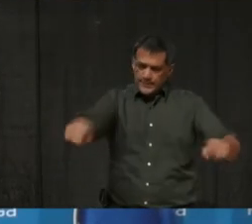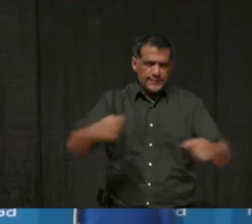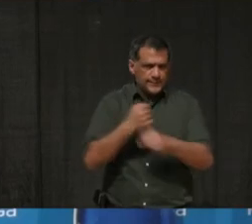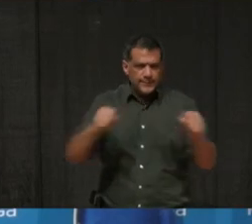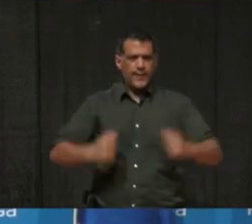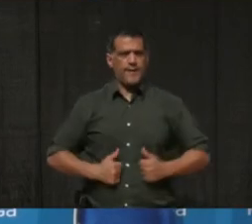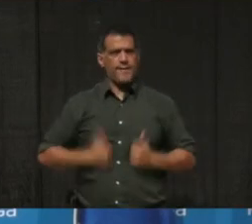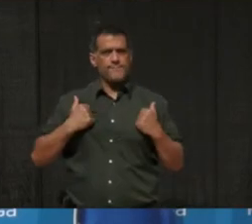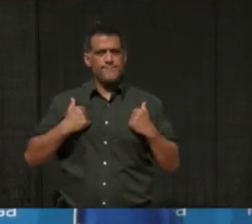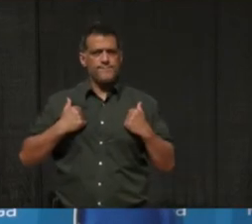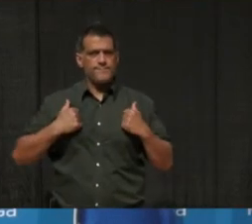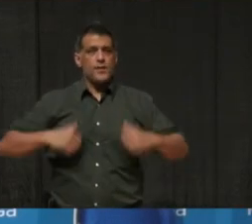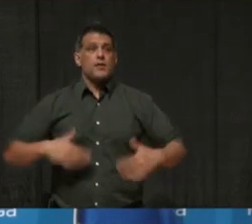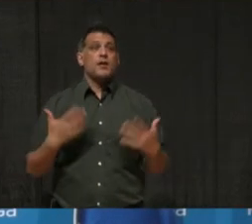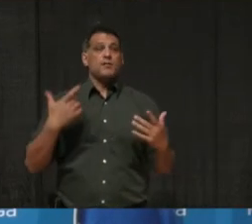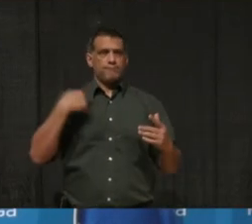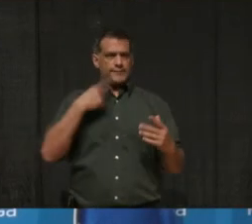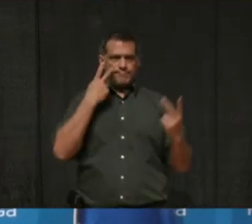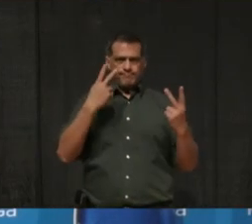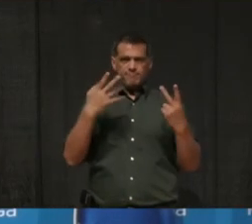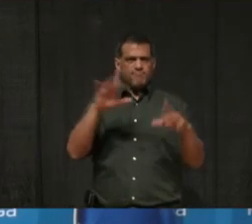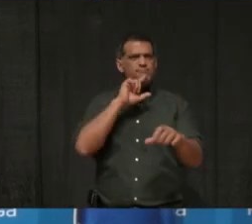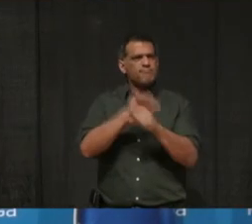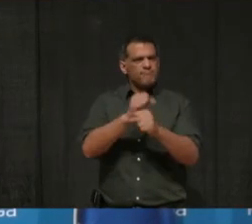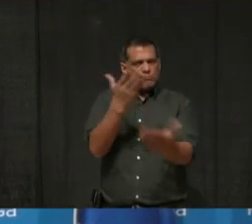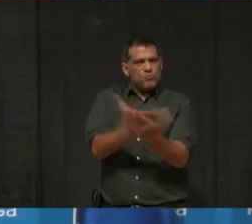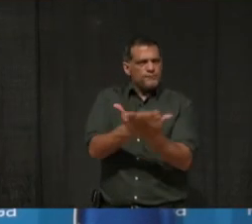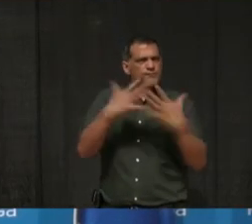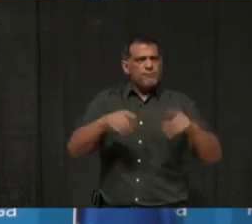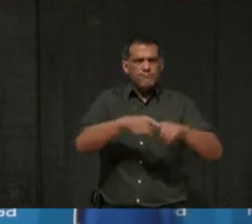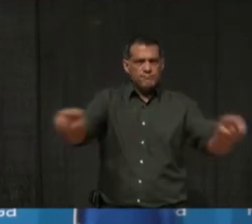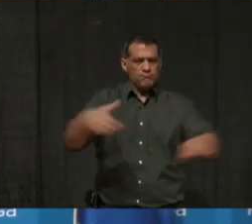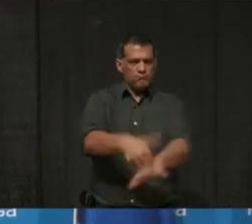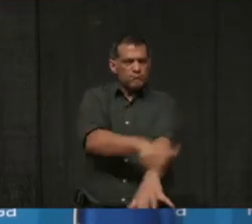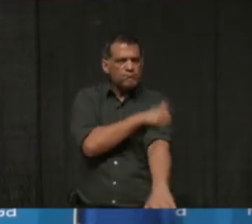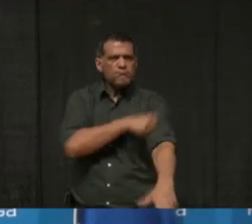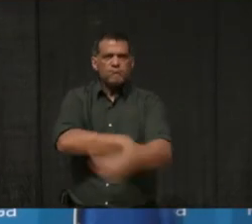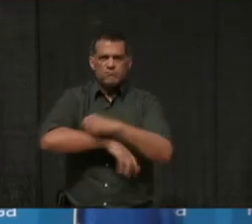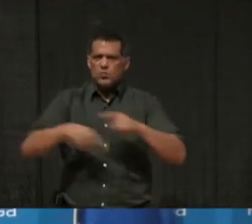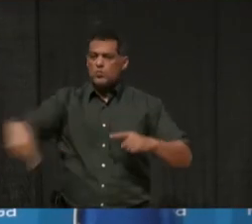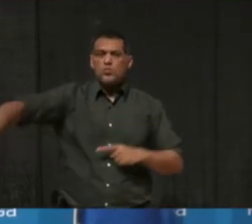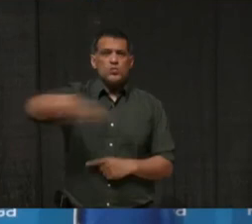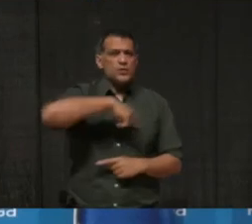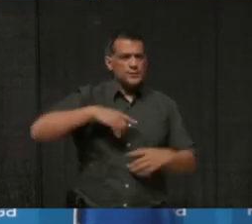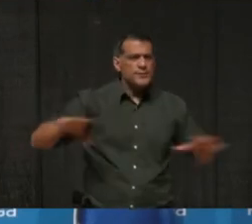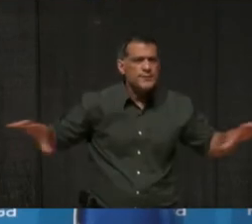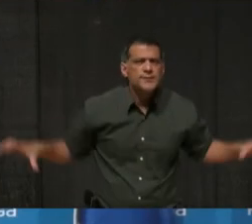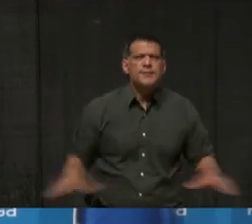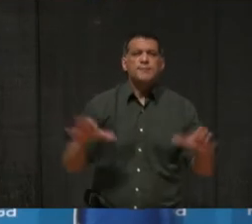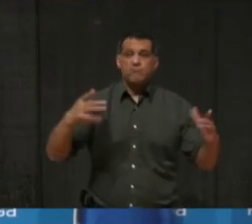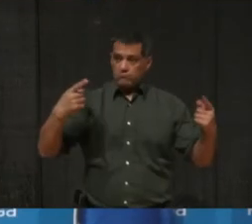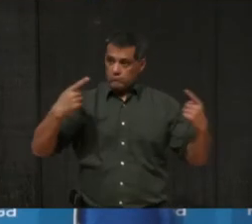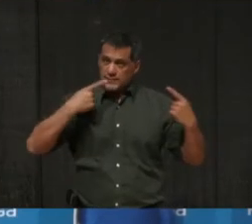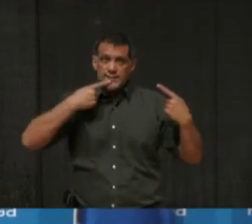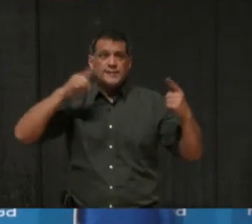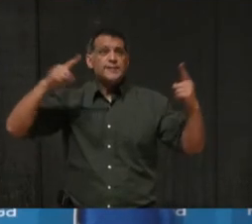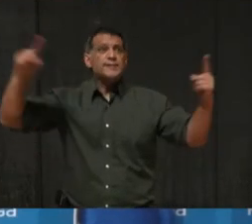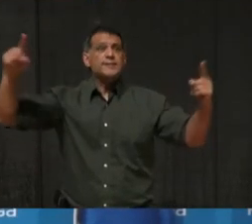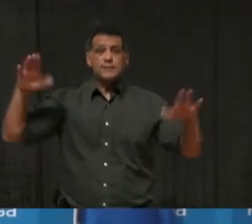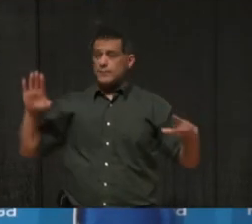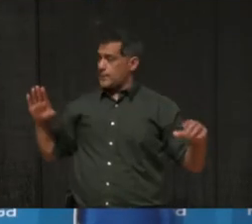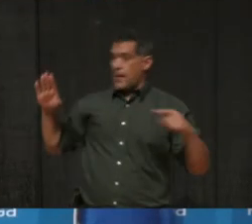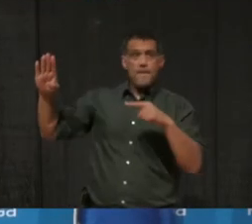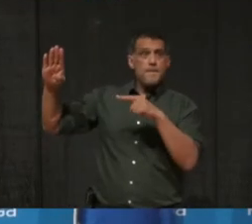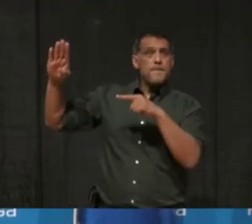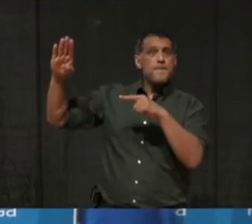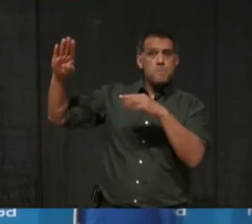to see positive evidence that the efforts of the people of Mississauga are working as case counts decrease.